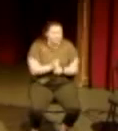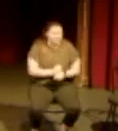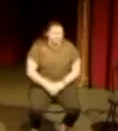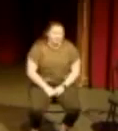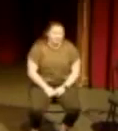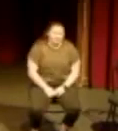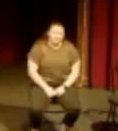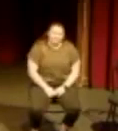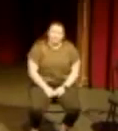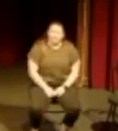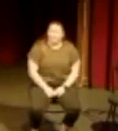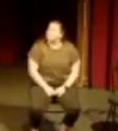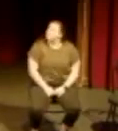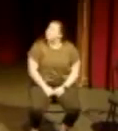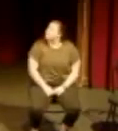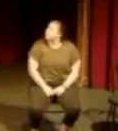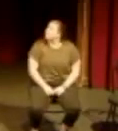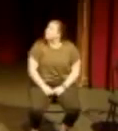Thank you.